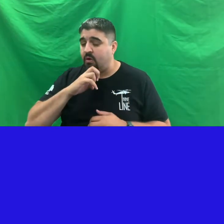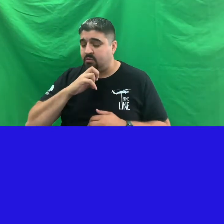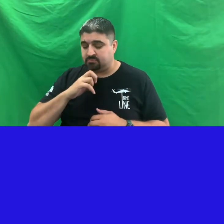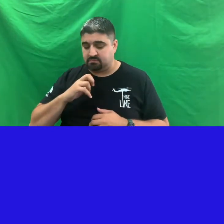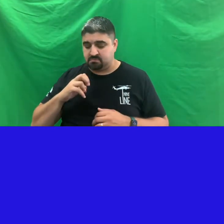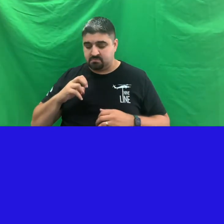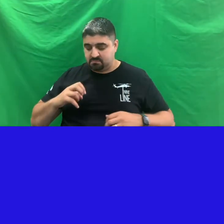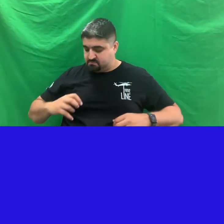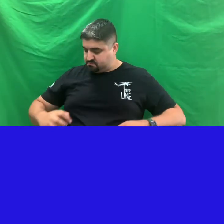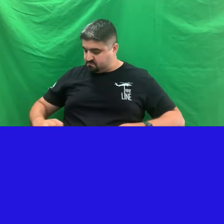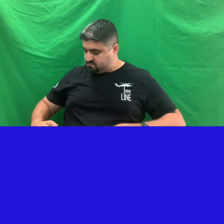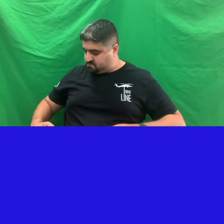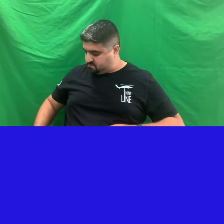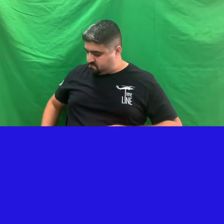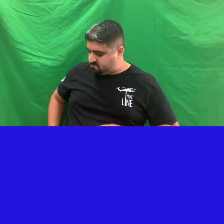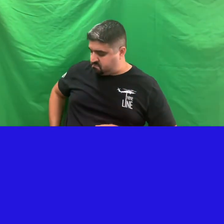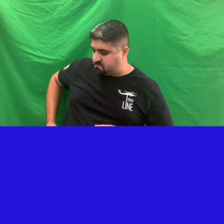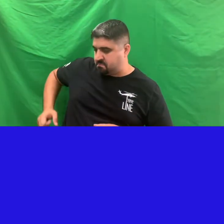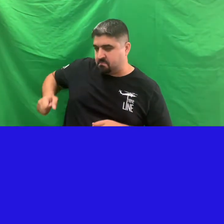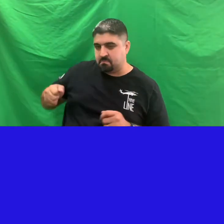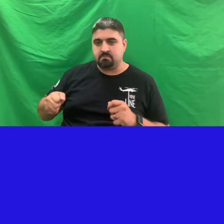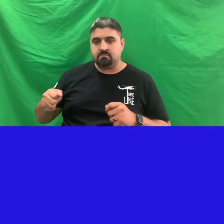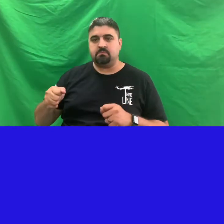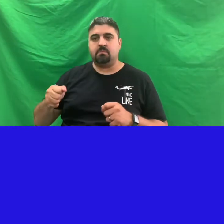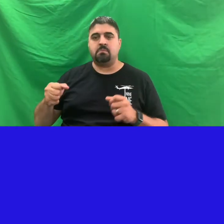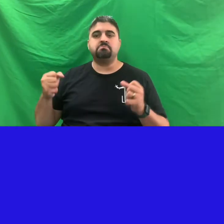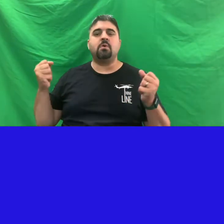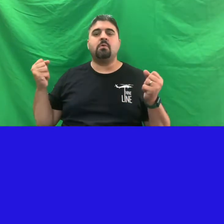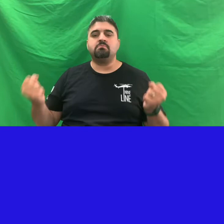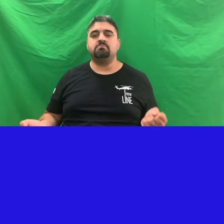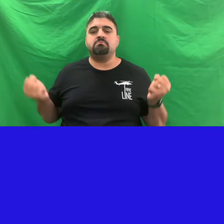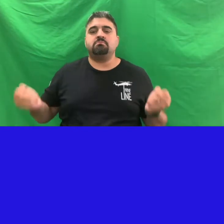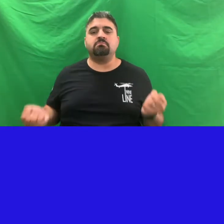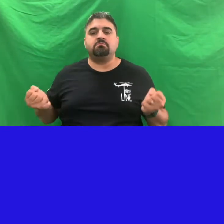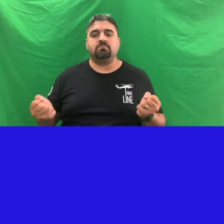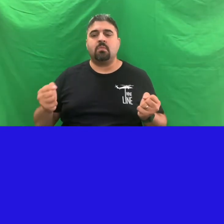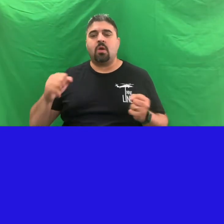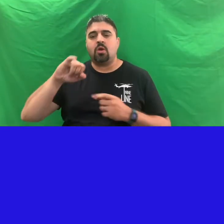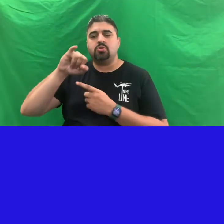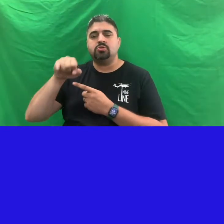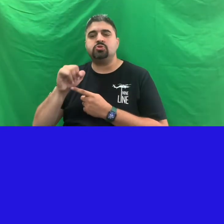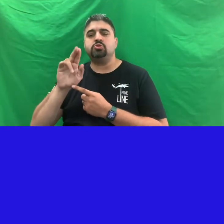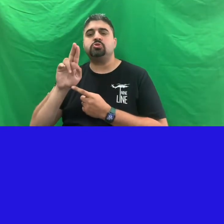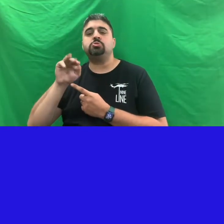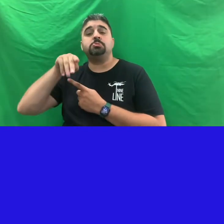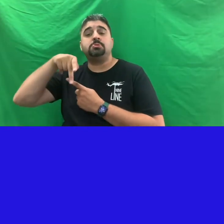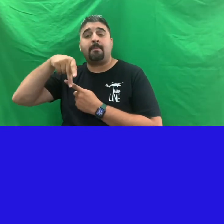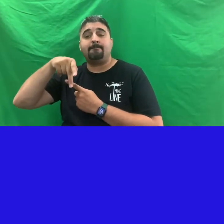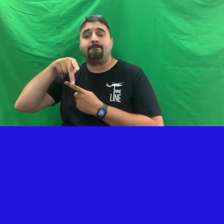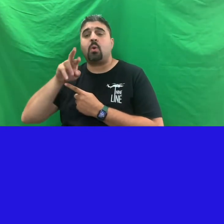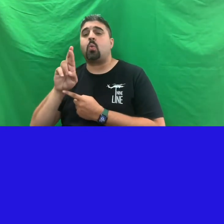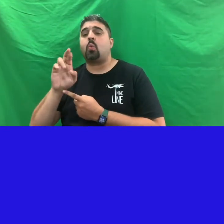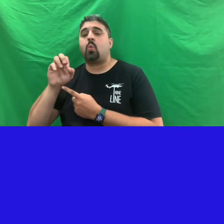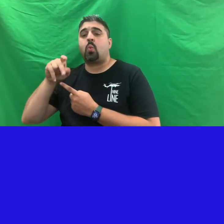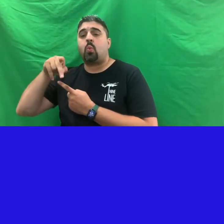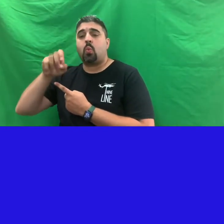story. The dark frog pulled a jump rope out of his pocket.